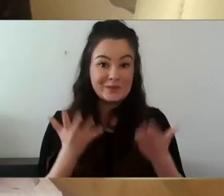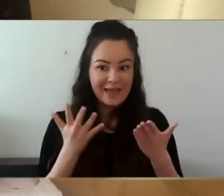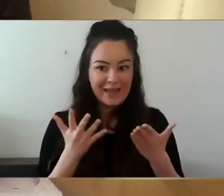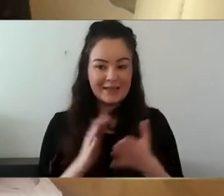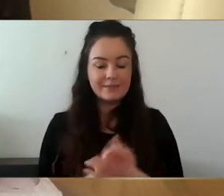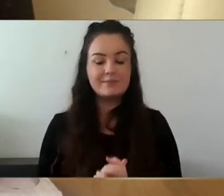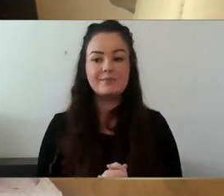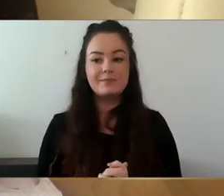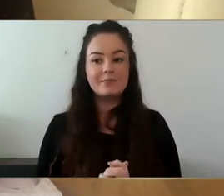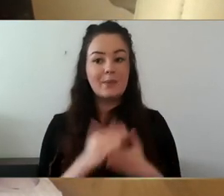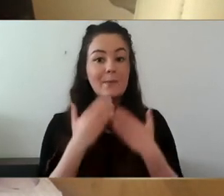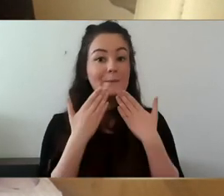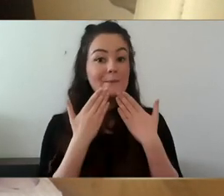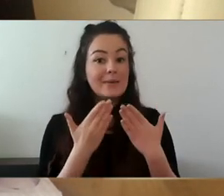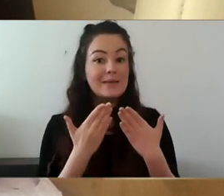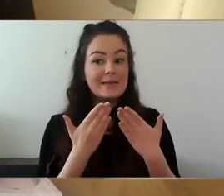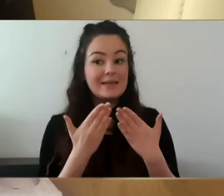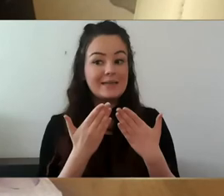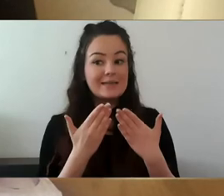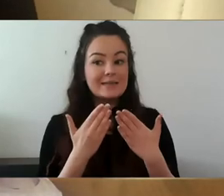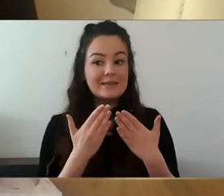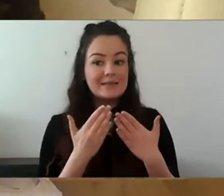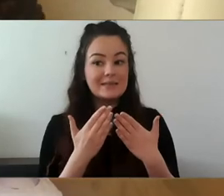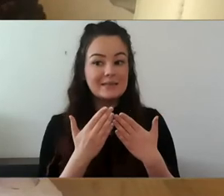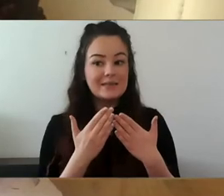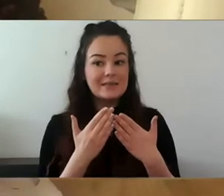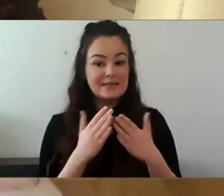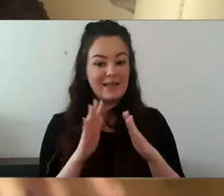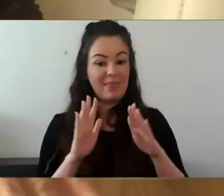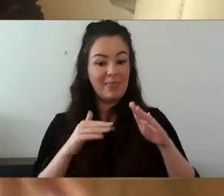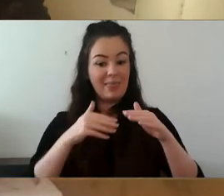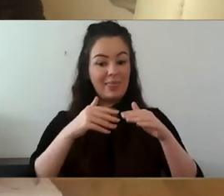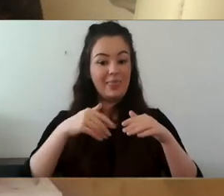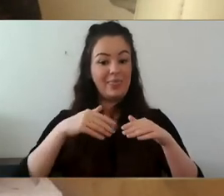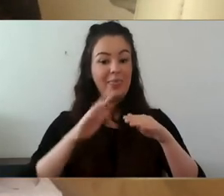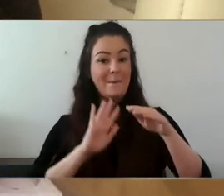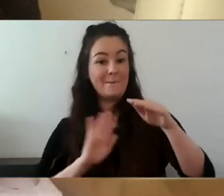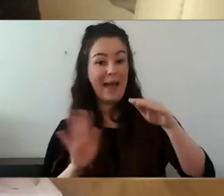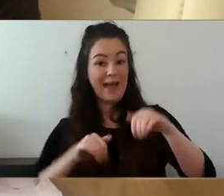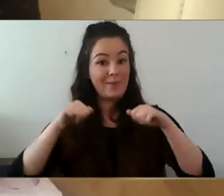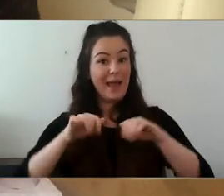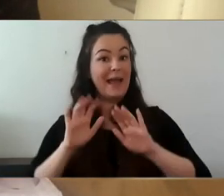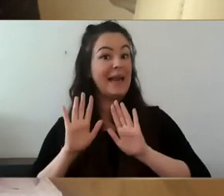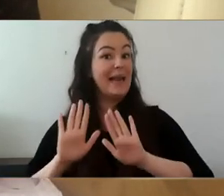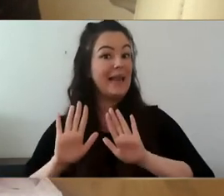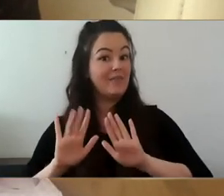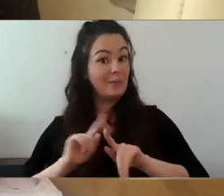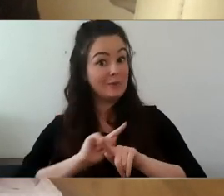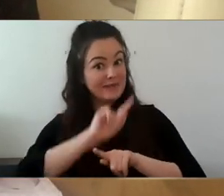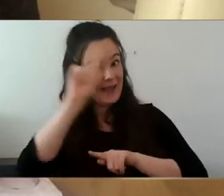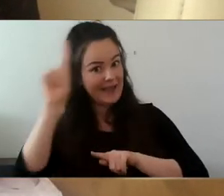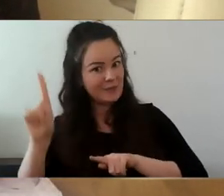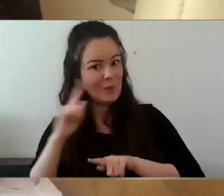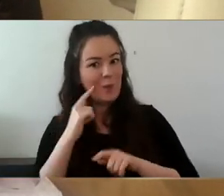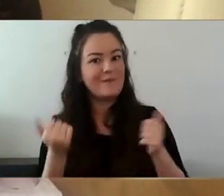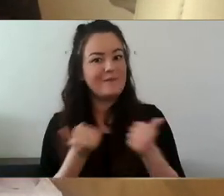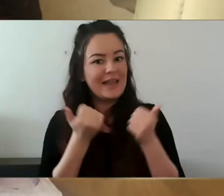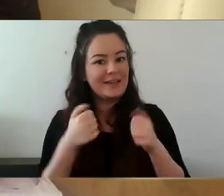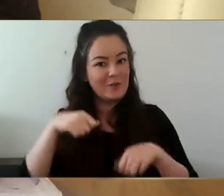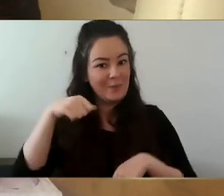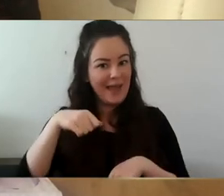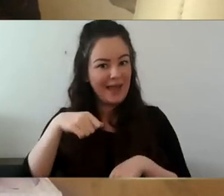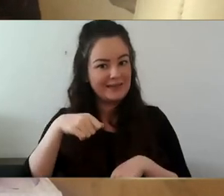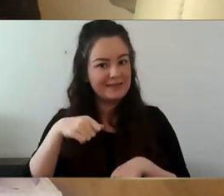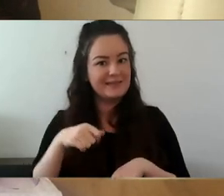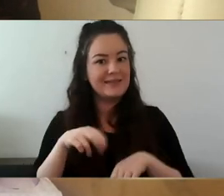you've enjoyed today. Please don't do anything with the back of your bag, because next week we are going to finish